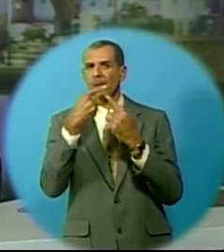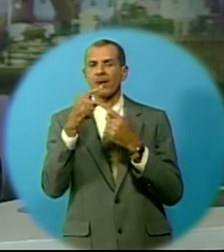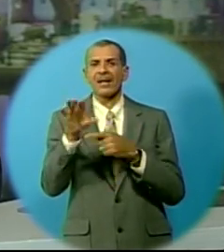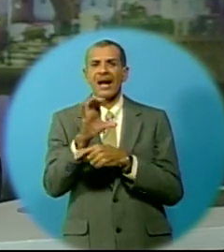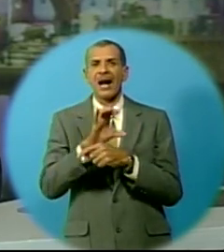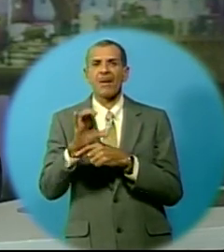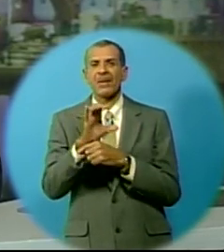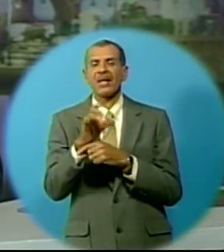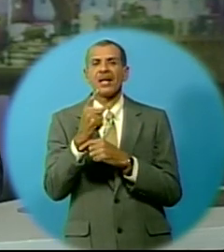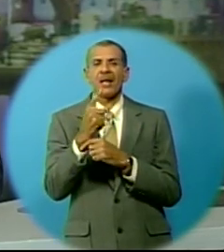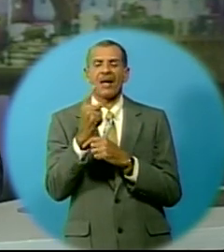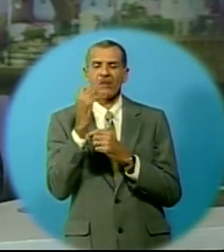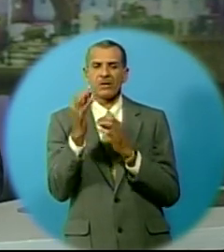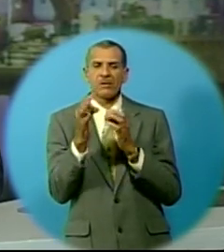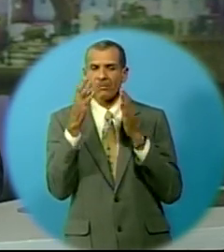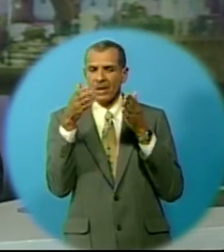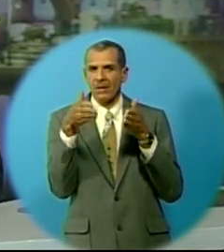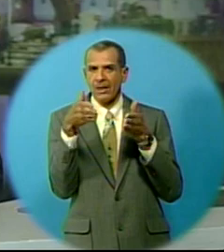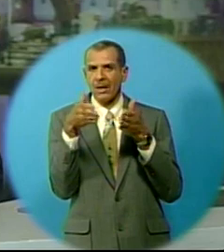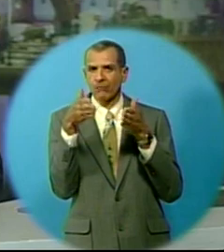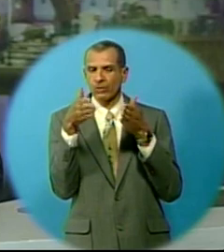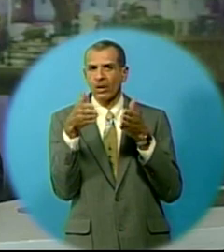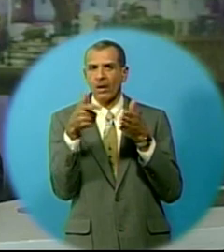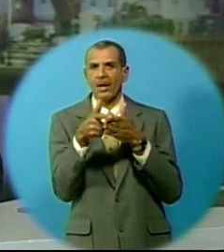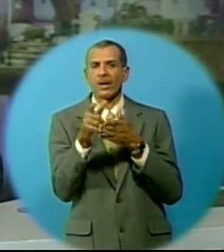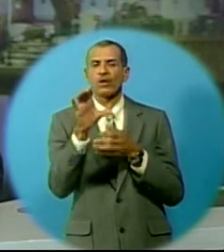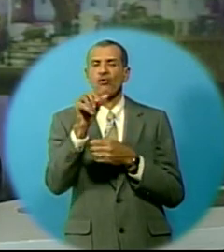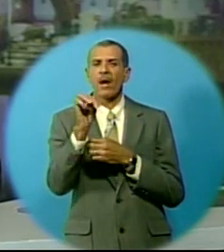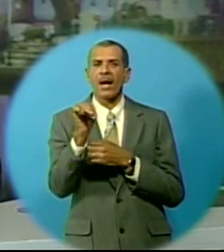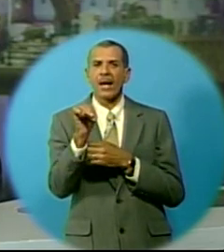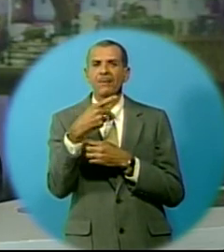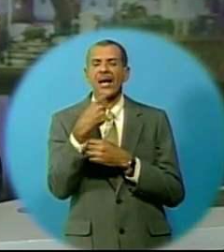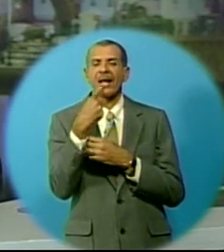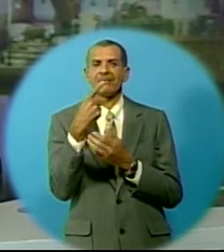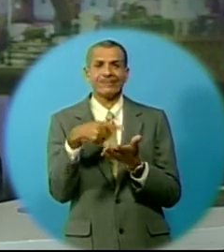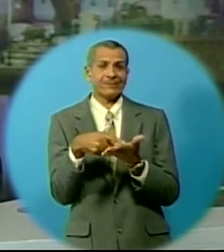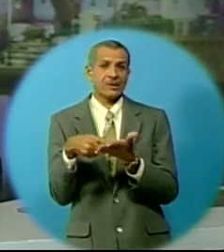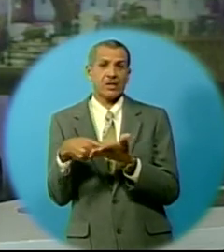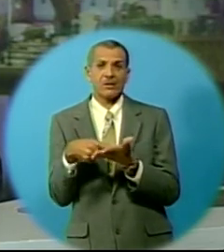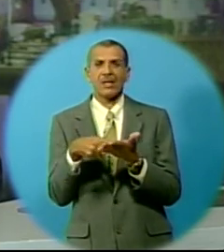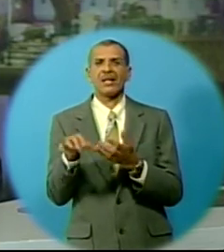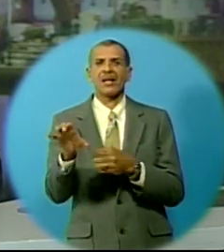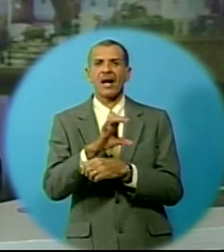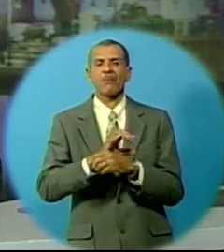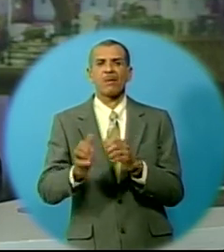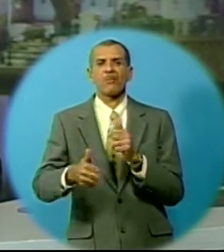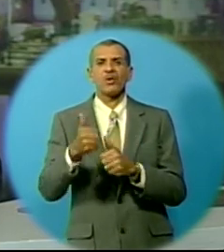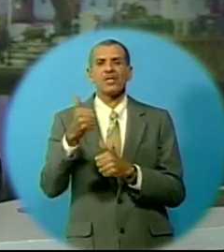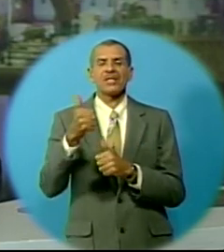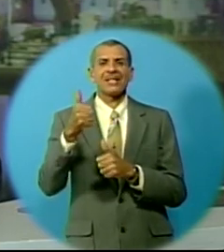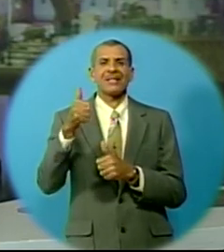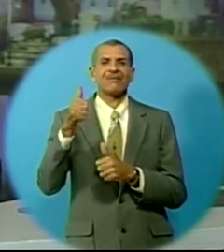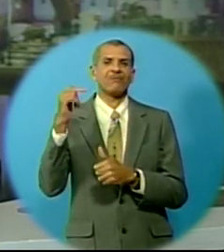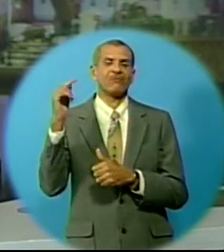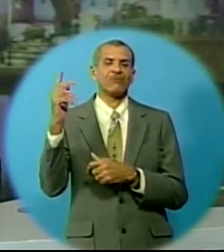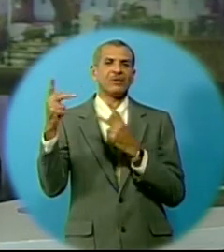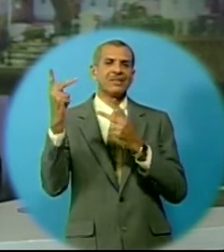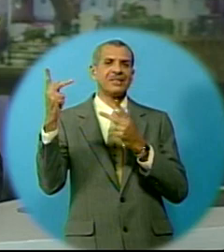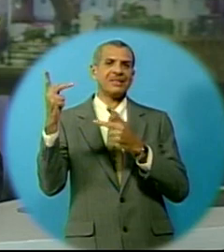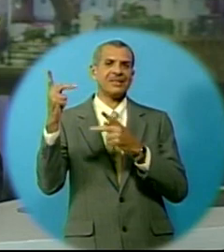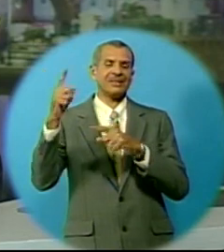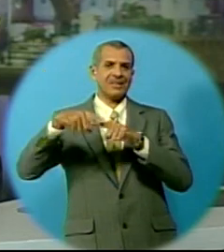attention to crime and security. He raised the issue in the context of the Caribbean being the most tourism-dependent region in the